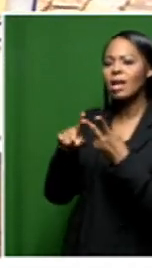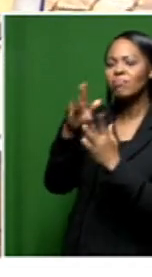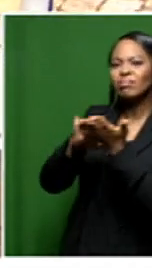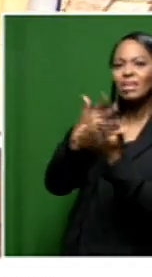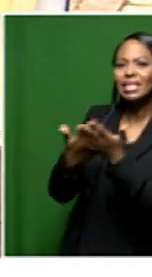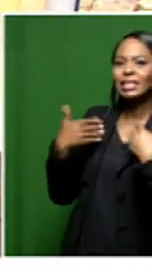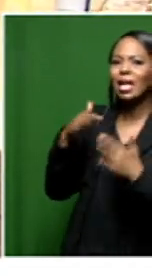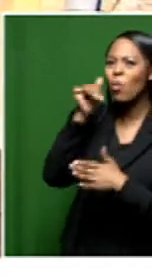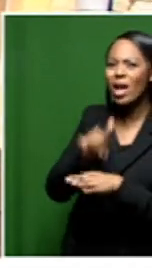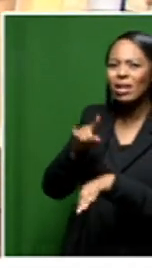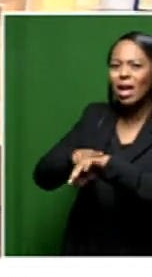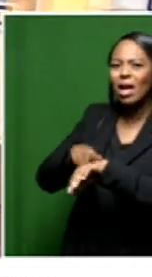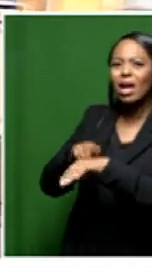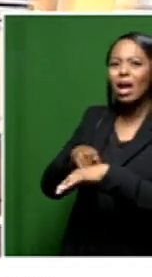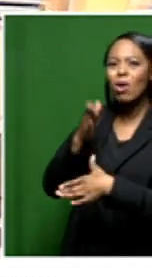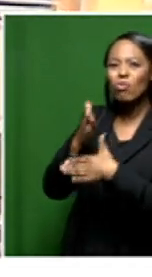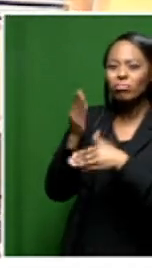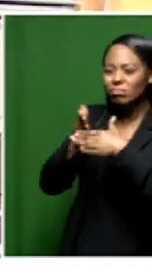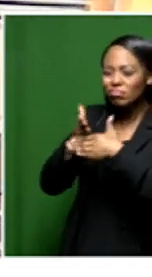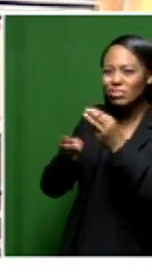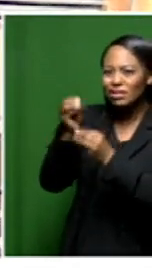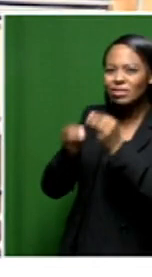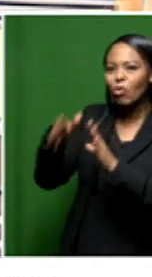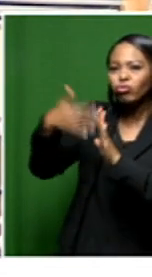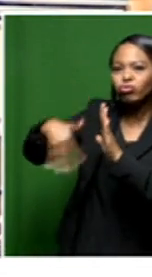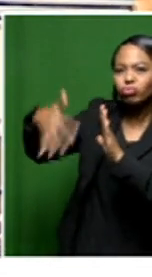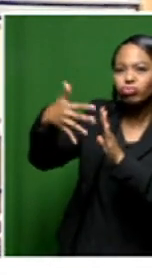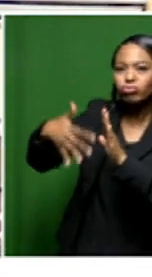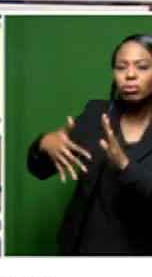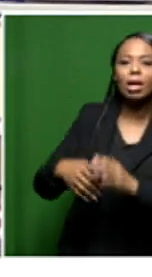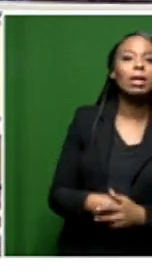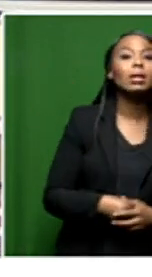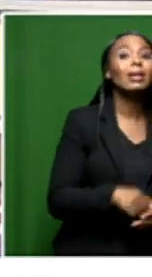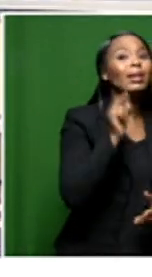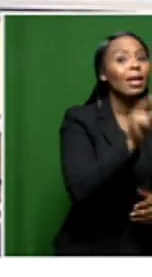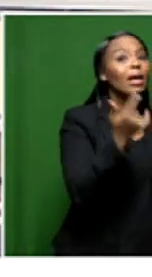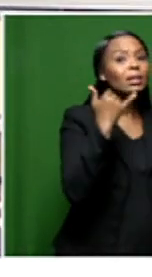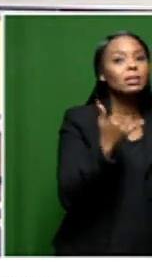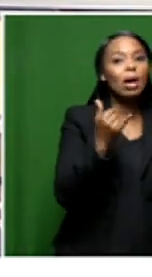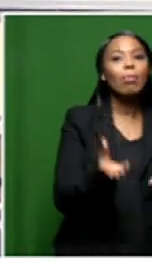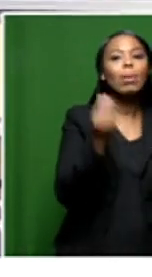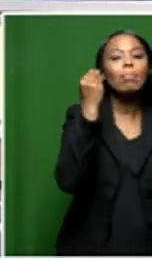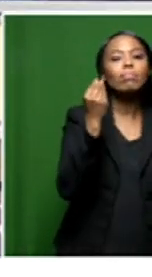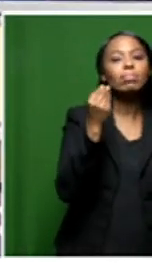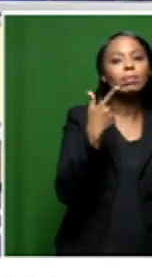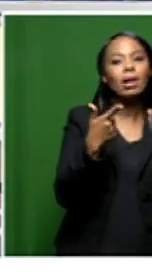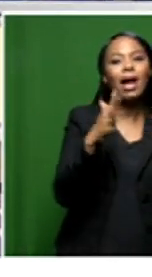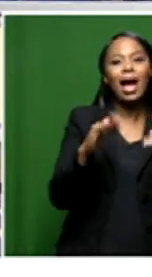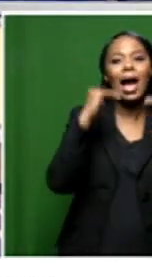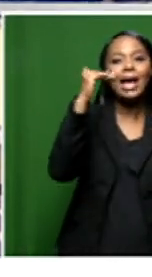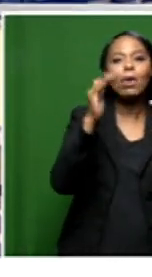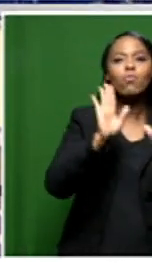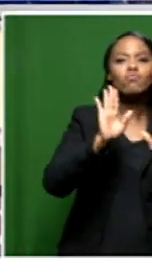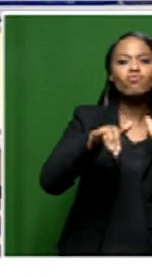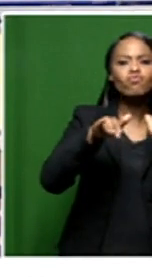washing? Okay, sure. So because of the power of the user's legs, I was actually able to get the washing machine up to very high speeds